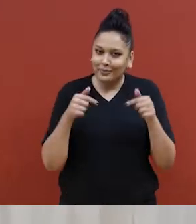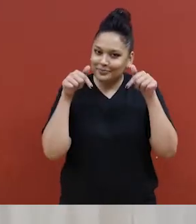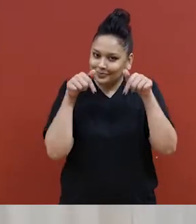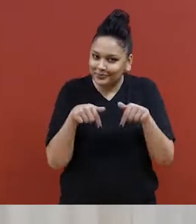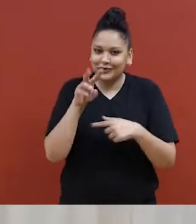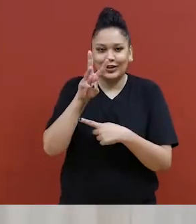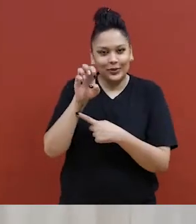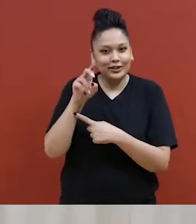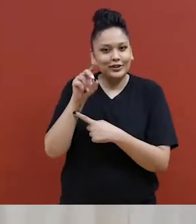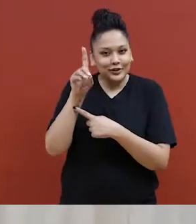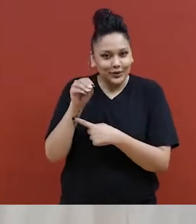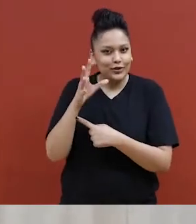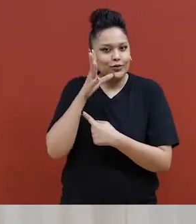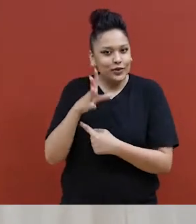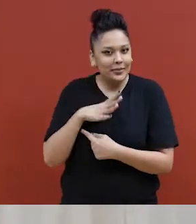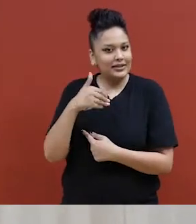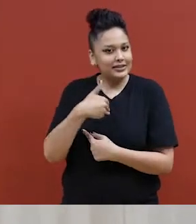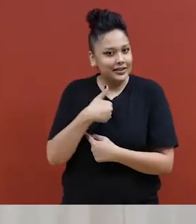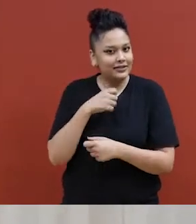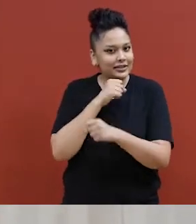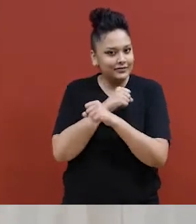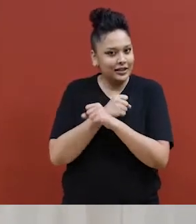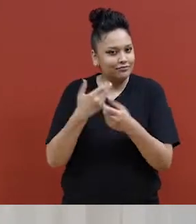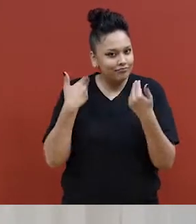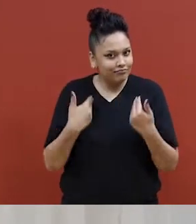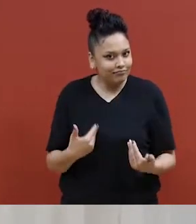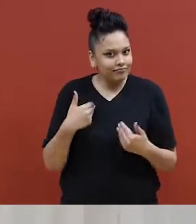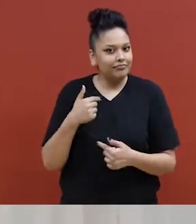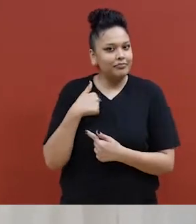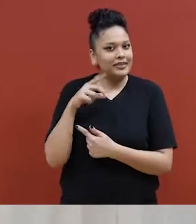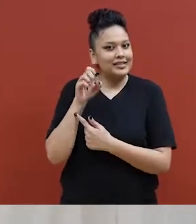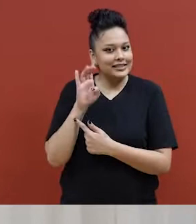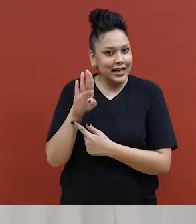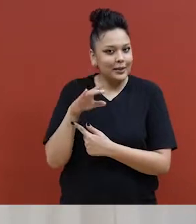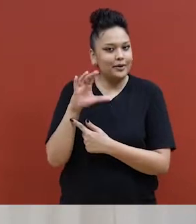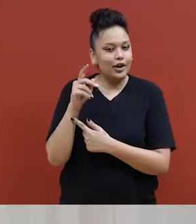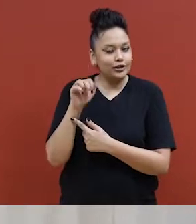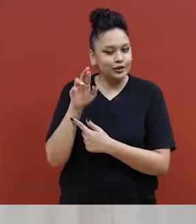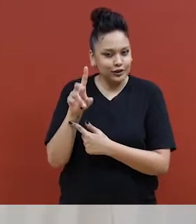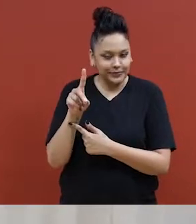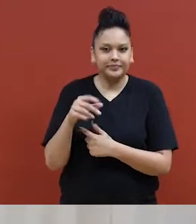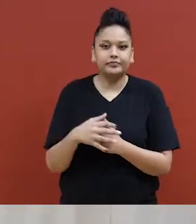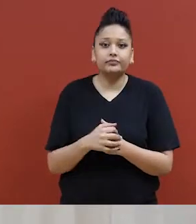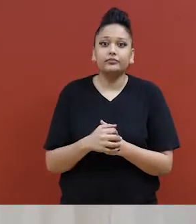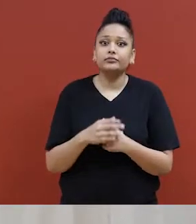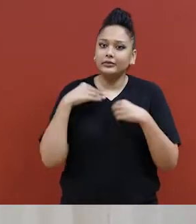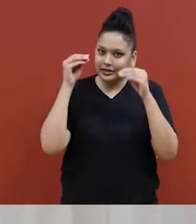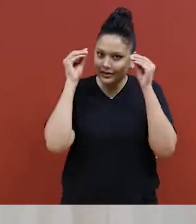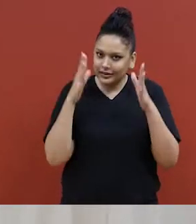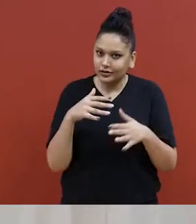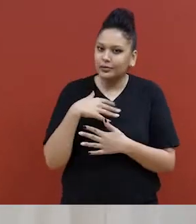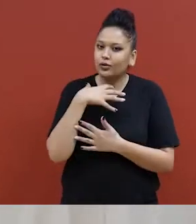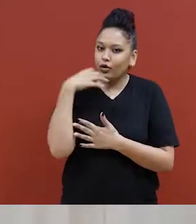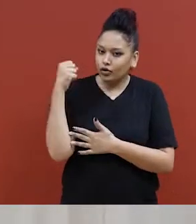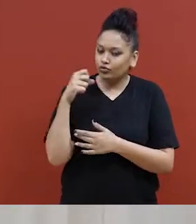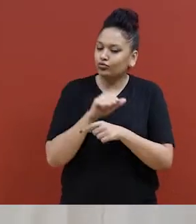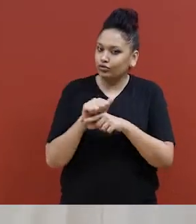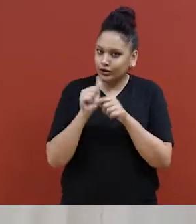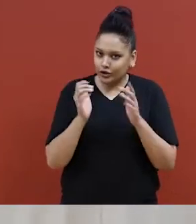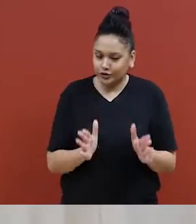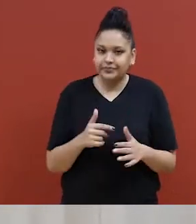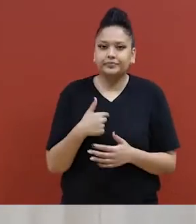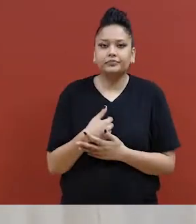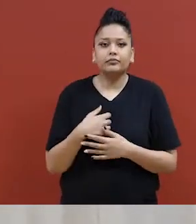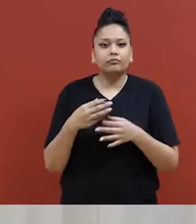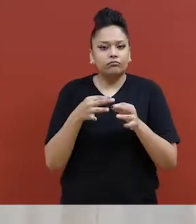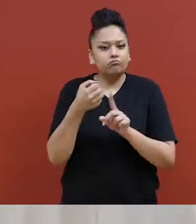welcome to Wen-Do Women's Self-Defense. My name's Deb Chard. I'm an instructor and senior trainer in Wen-Do. I'm going to talk a little bit